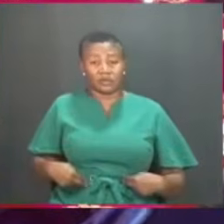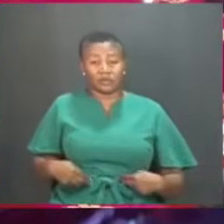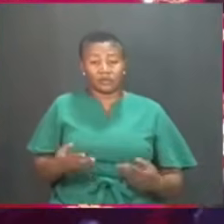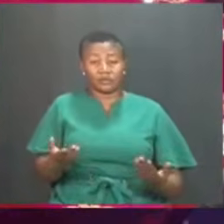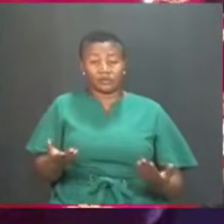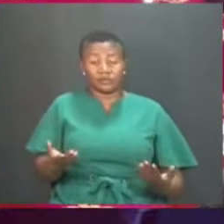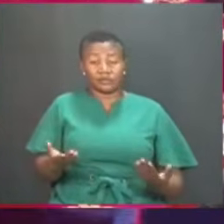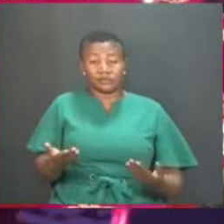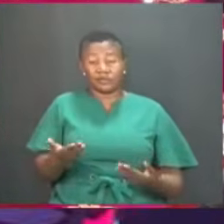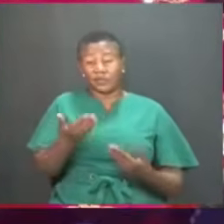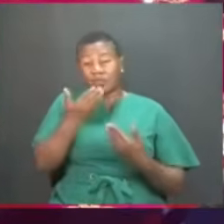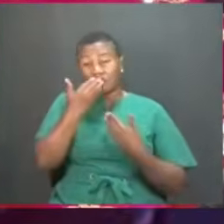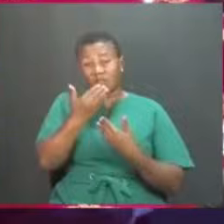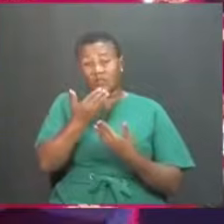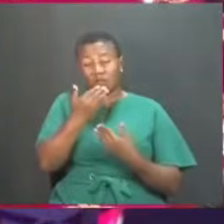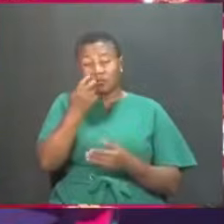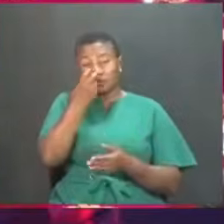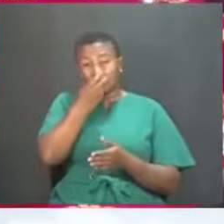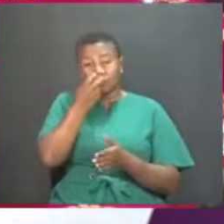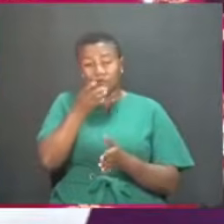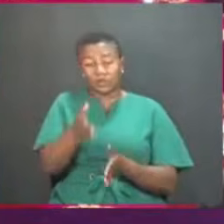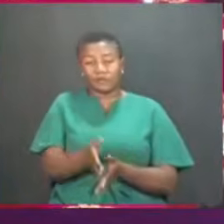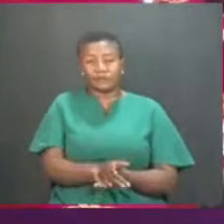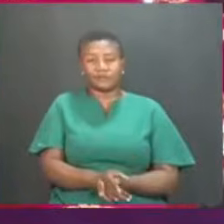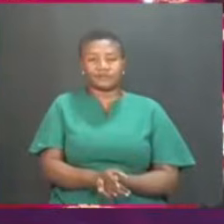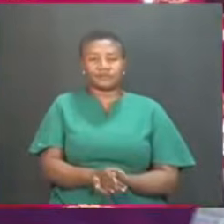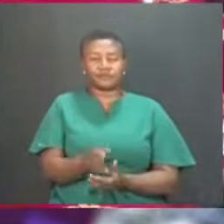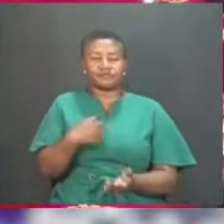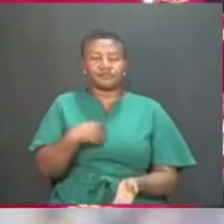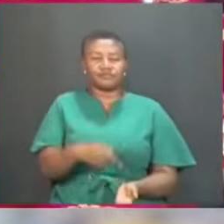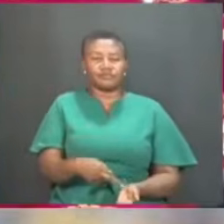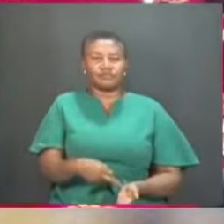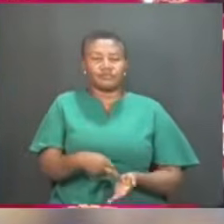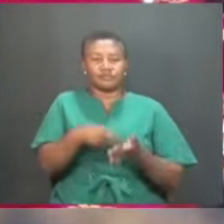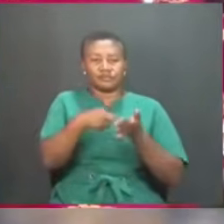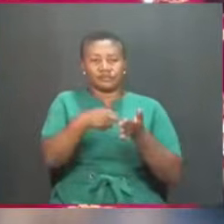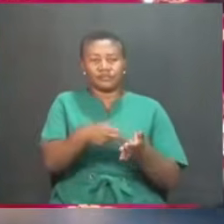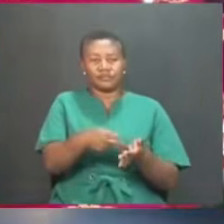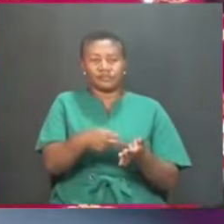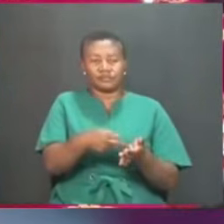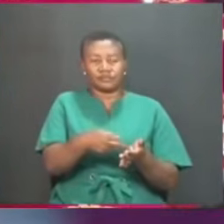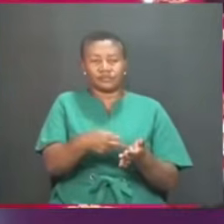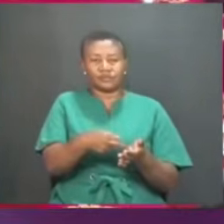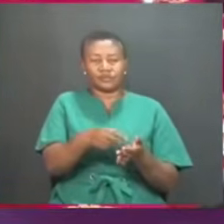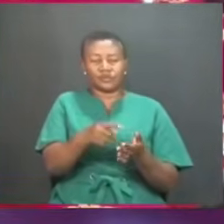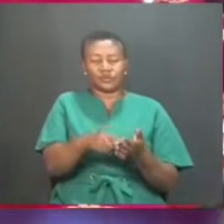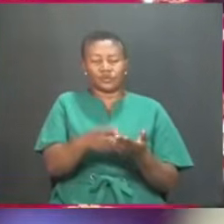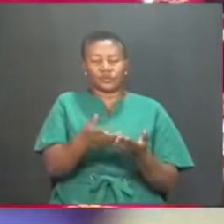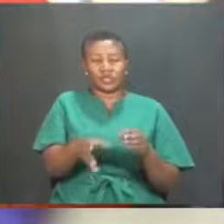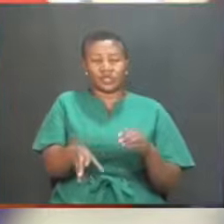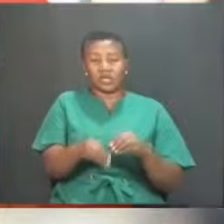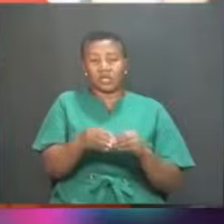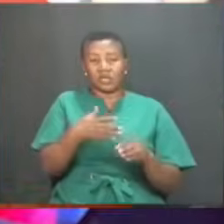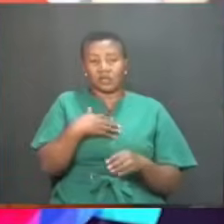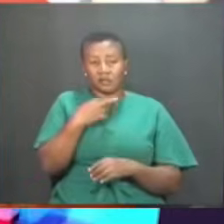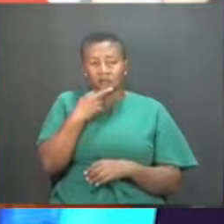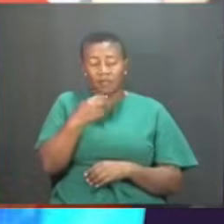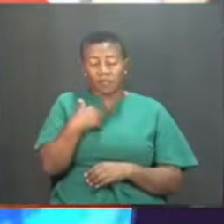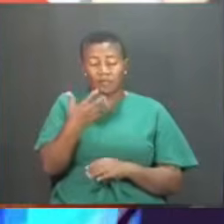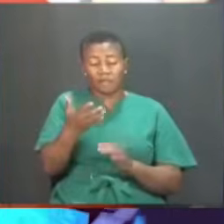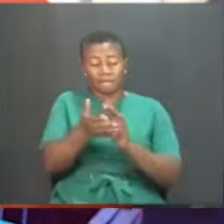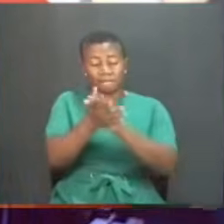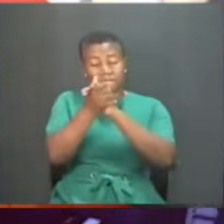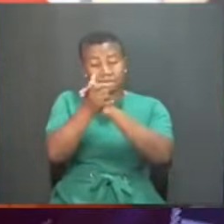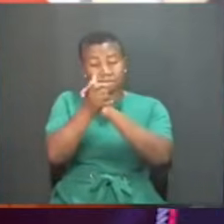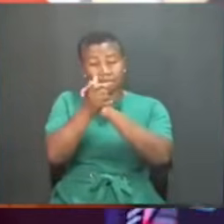Thank you, Mr. Speaker. I rise to comment on this statement. First of all, I would want to congratulate the makers